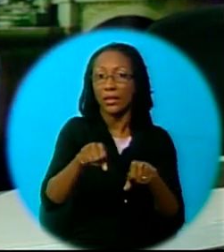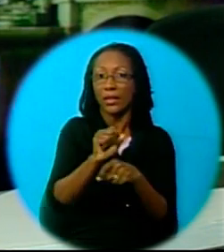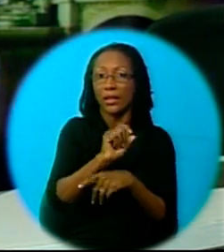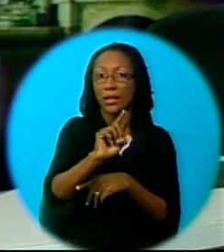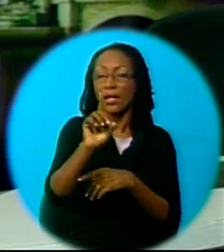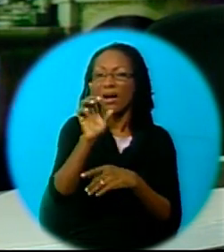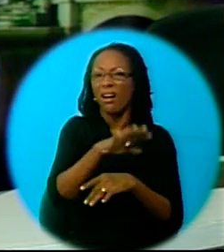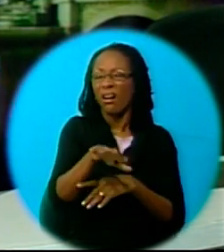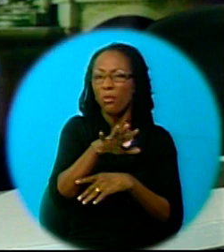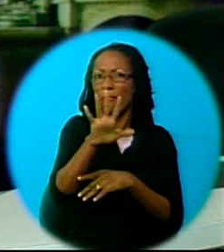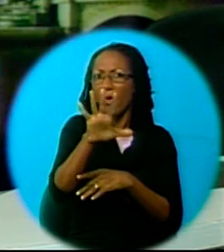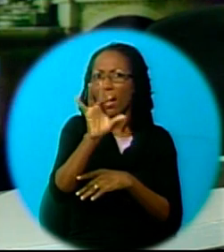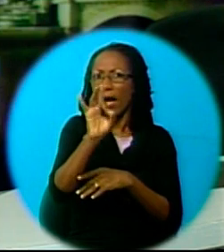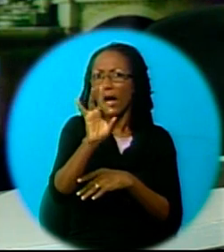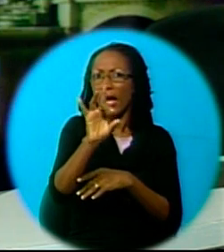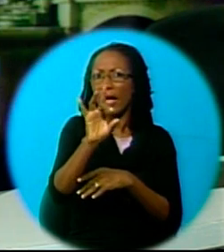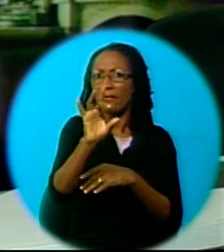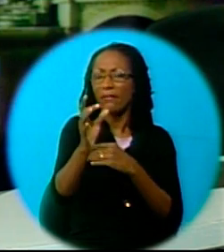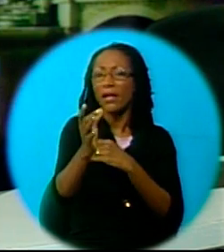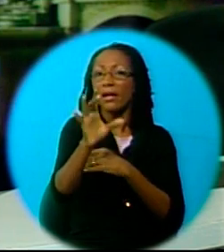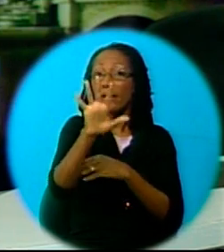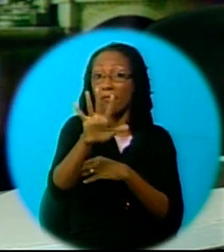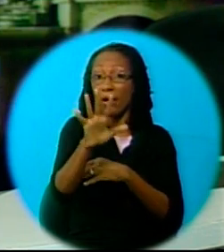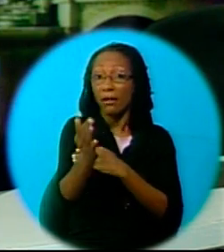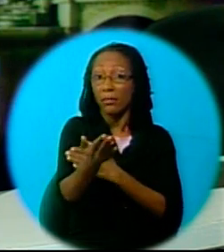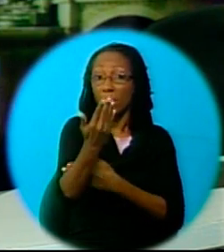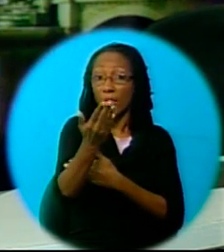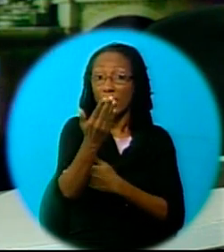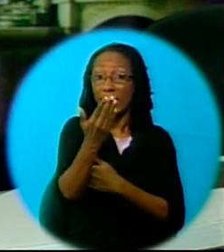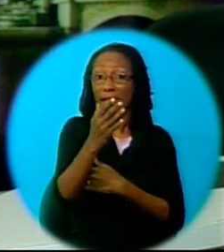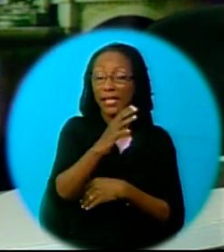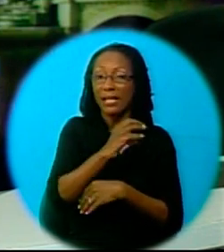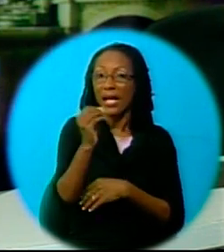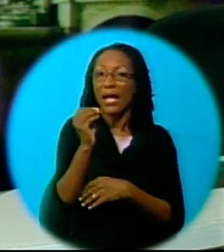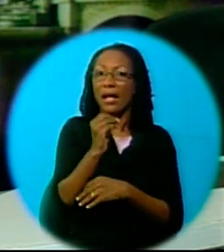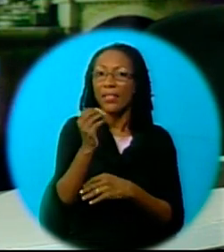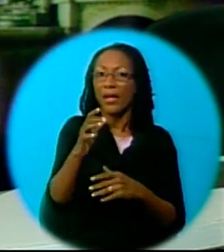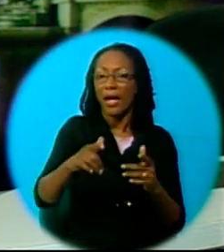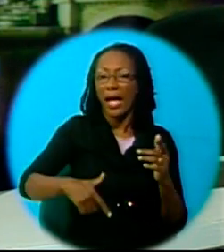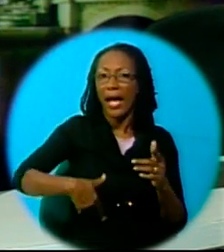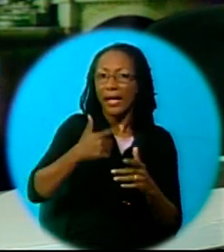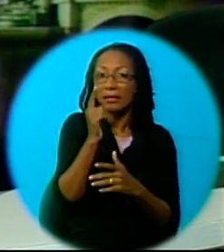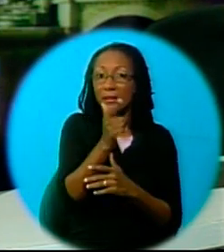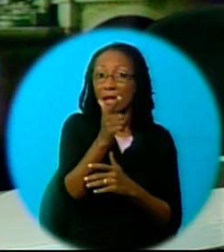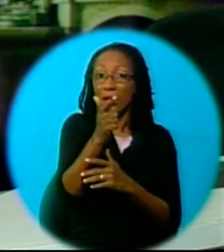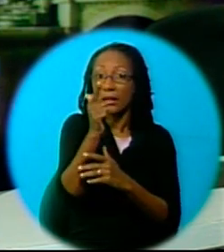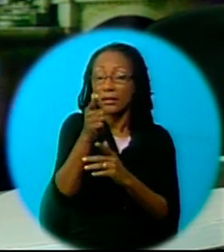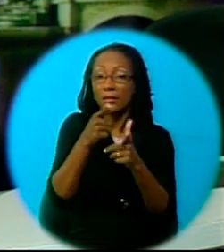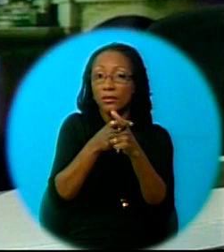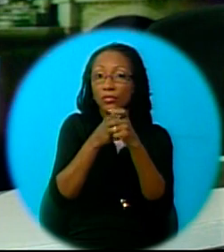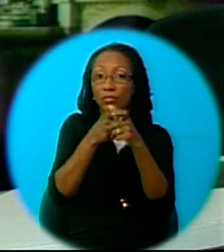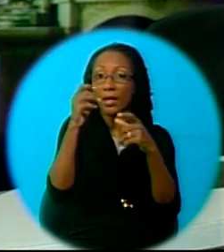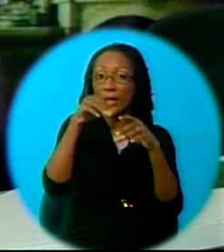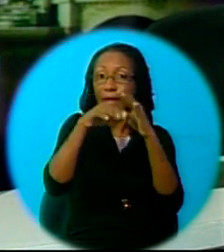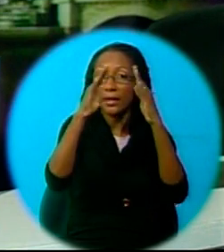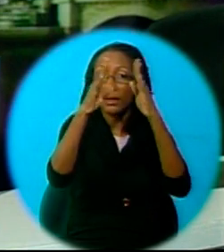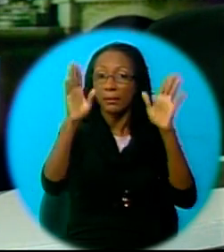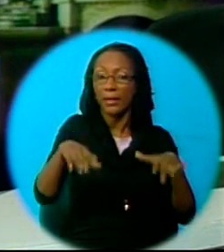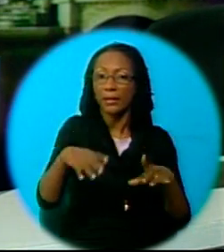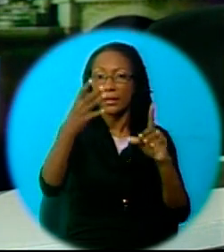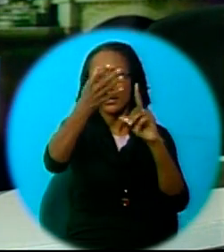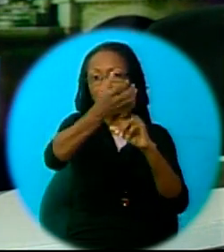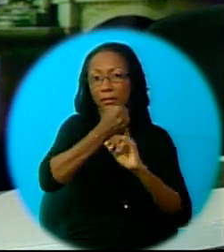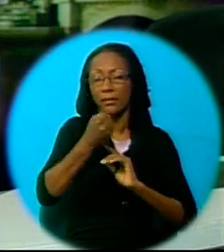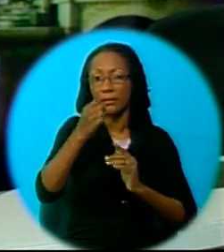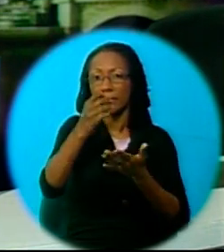with a knife and the other with a gun, stormed the building and made off with an undisclosed sum of money from the cashiers on duty. There were